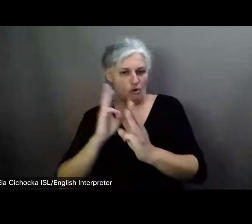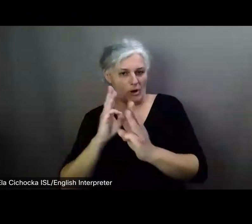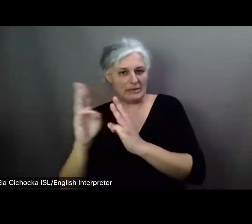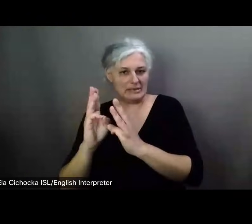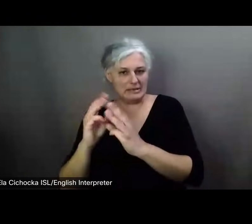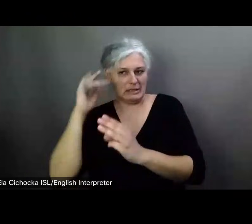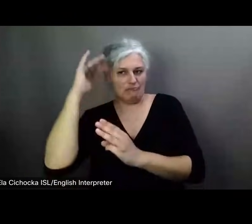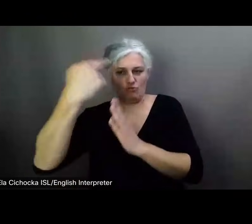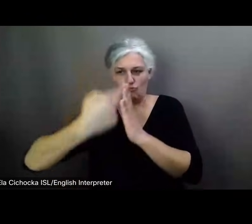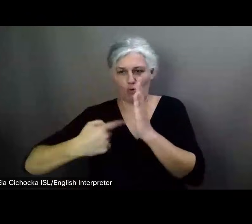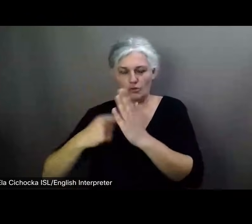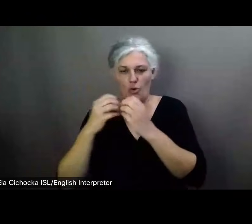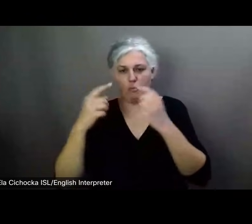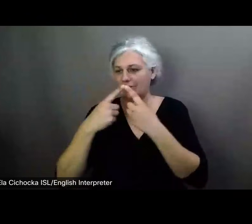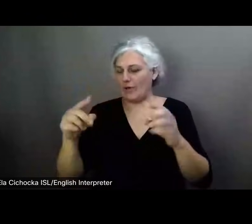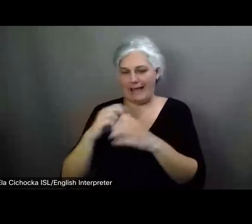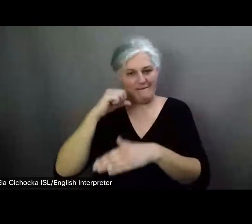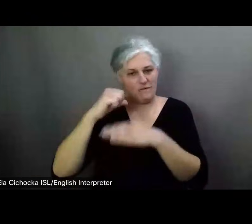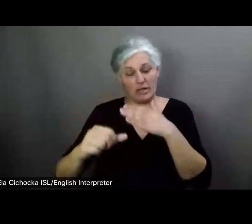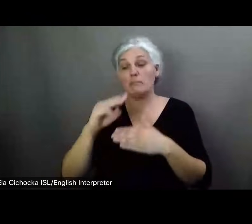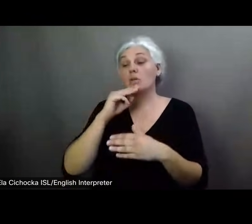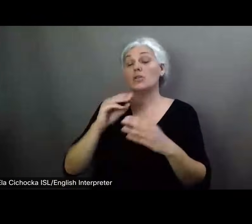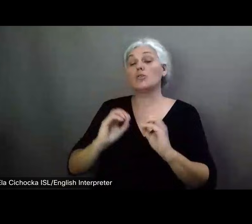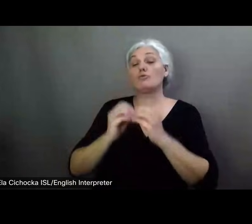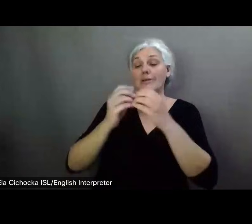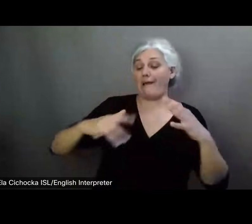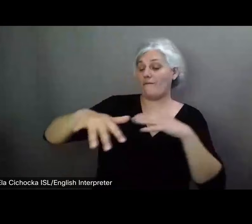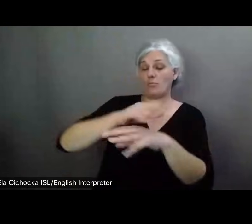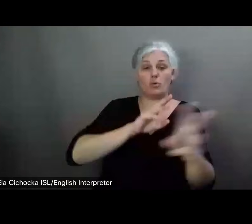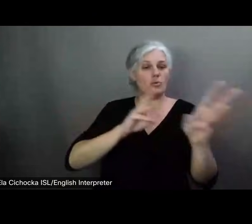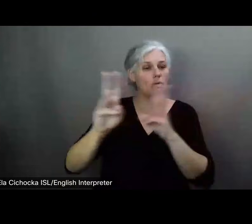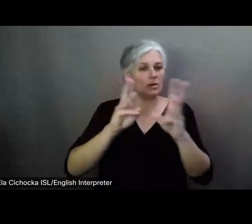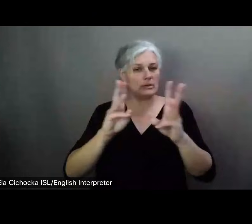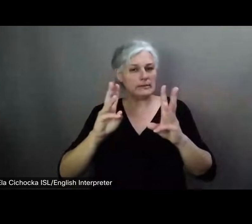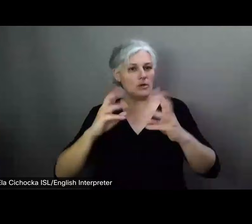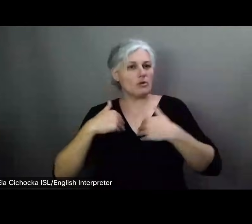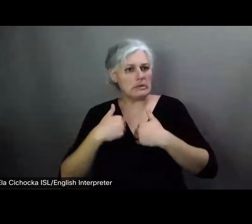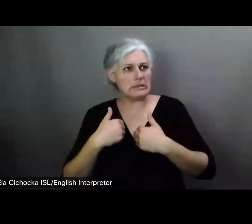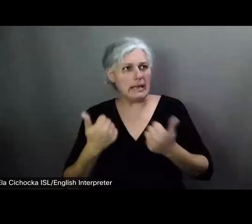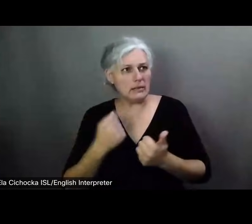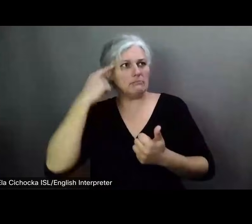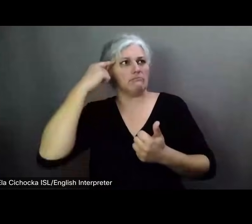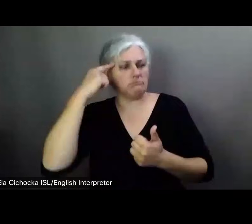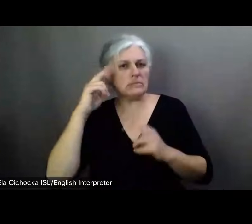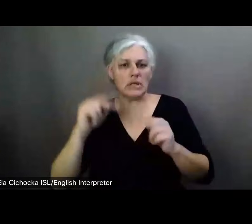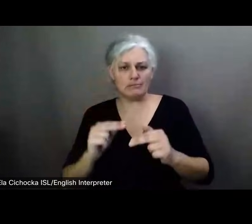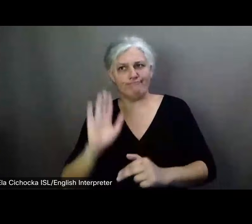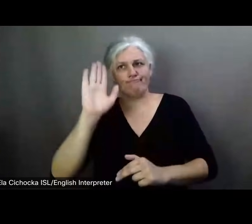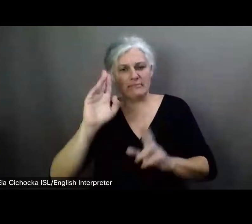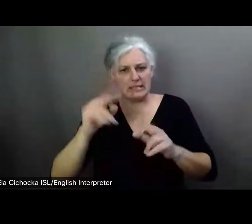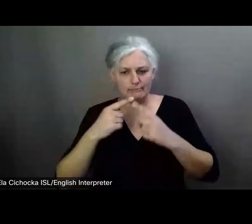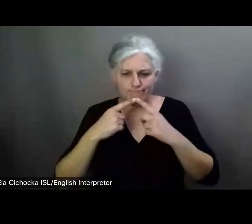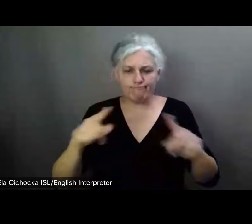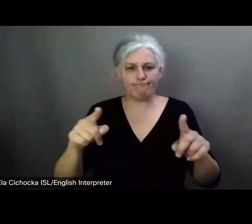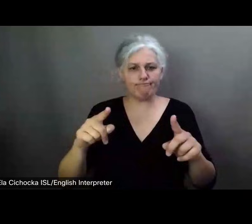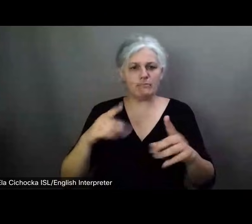every day. And this means creating an environment of work where concerns can be raised without fear. It means ensuring that